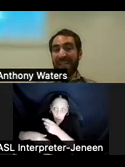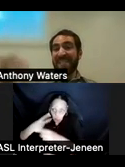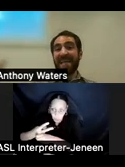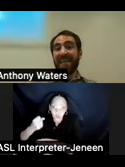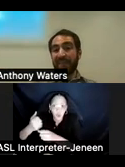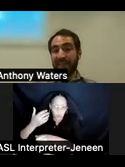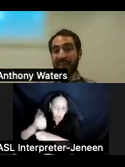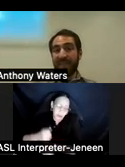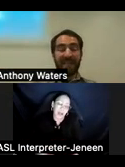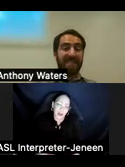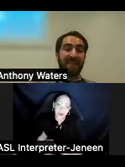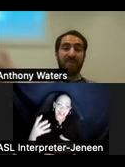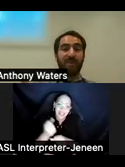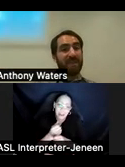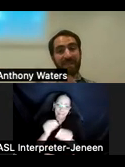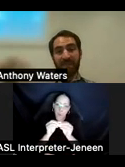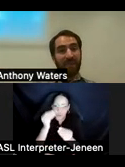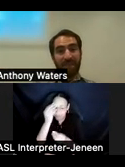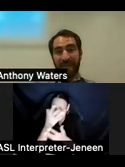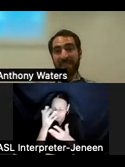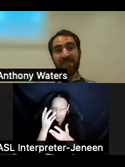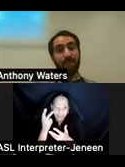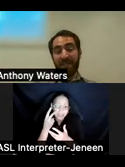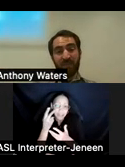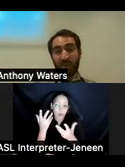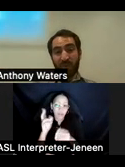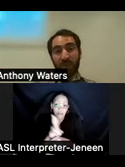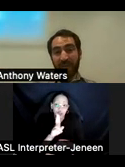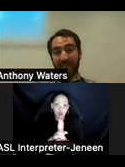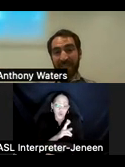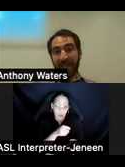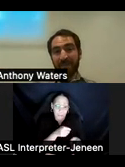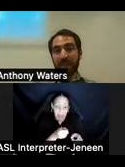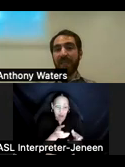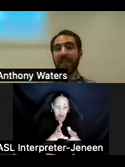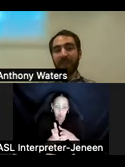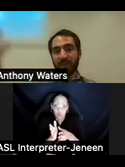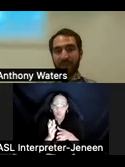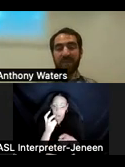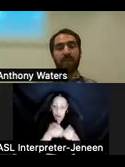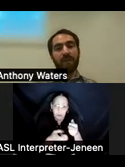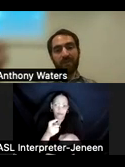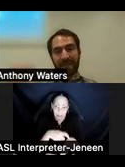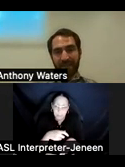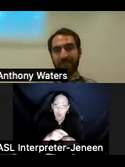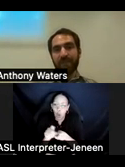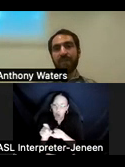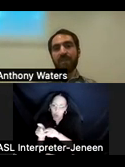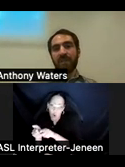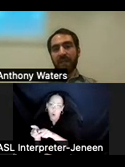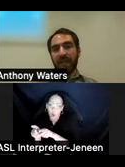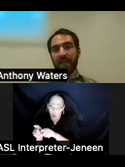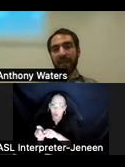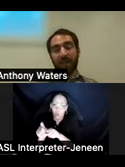more insight into the things that they've used successfully in the past to manage through those crisis times. And those are the things we want to try to